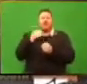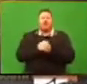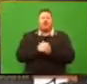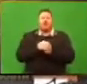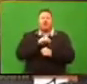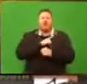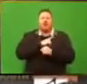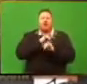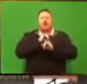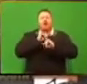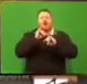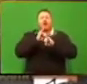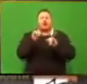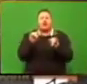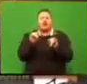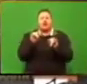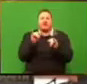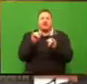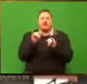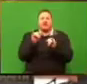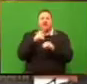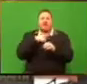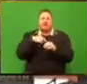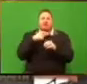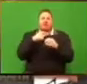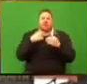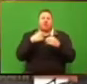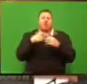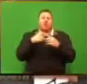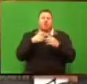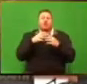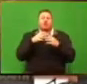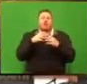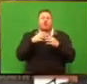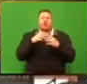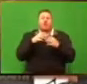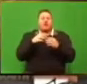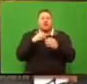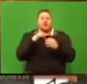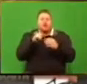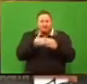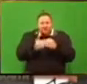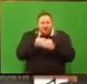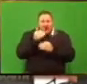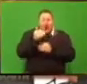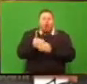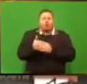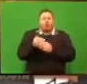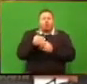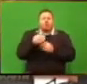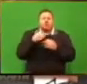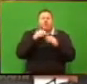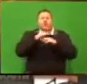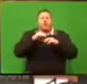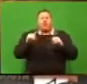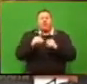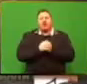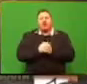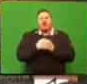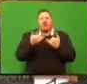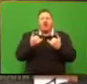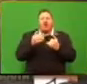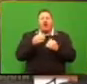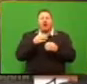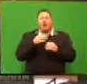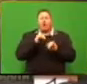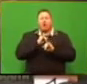was a crisis and we're emerging from apartheid. There is no crisis. The only